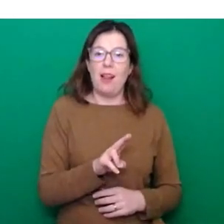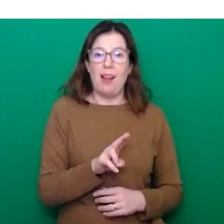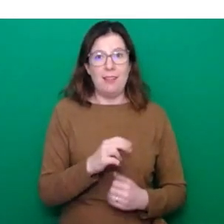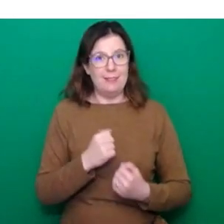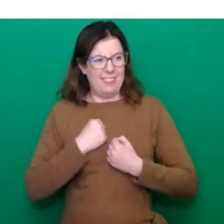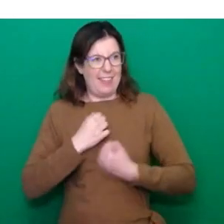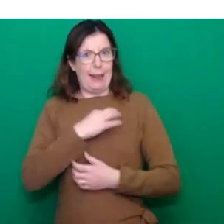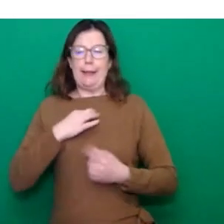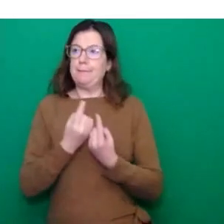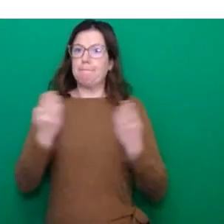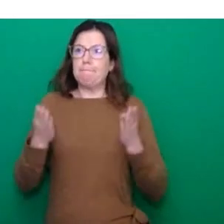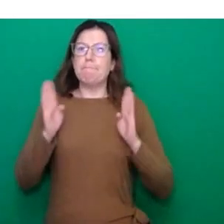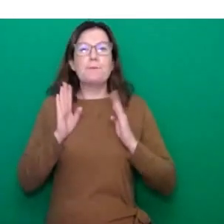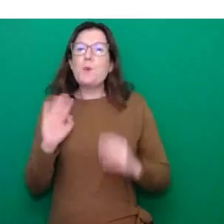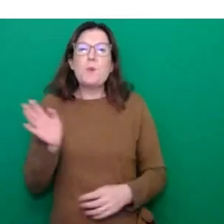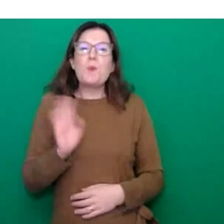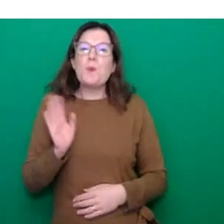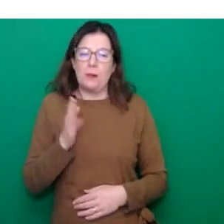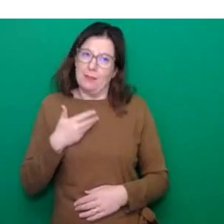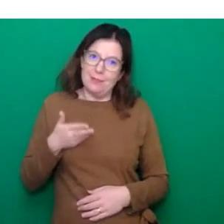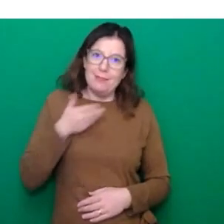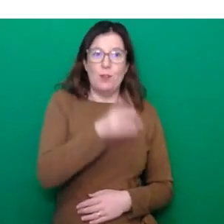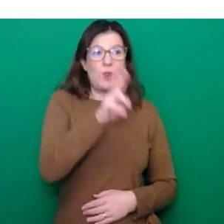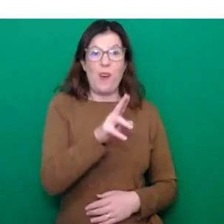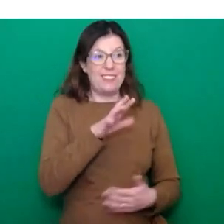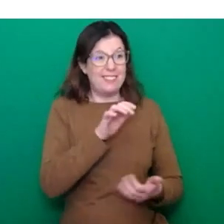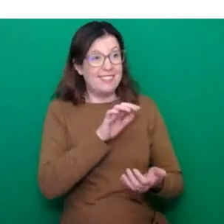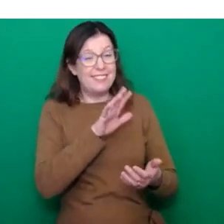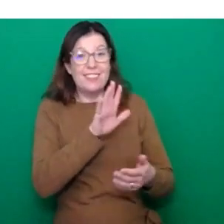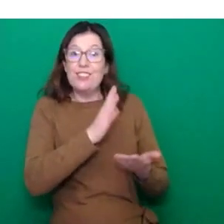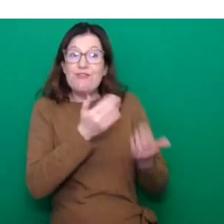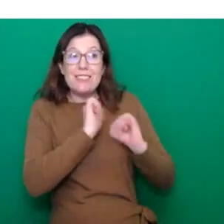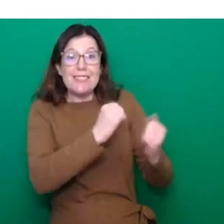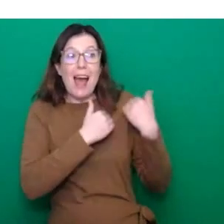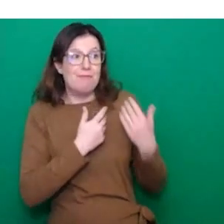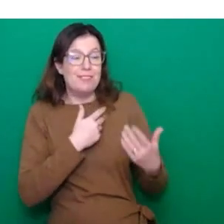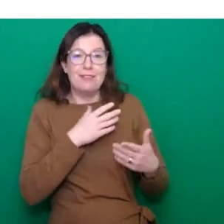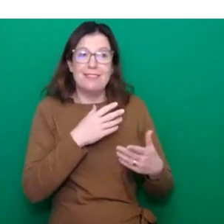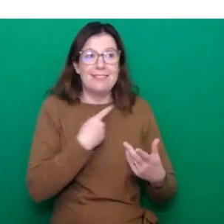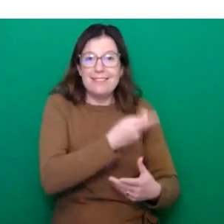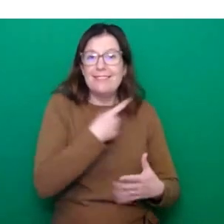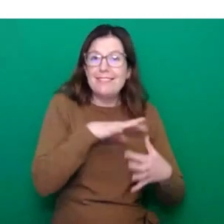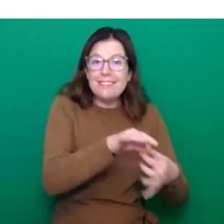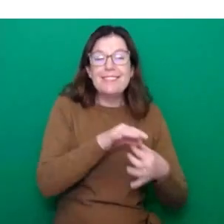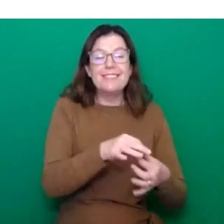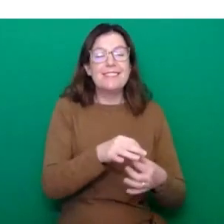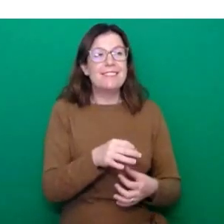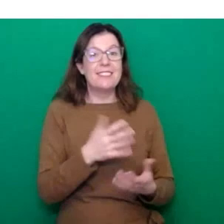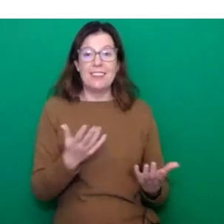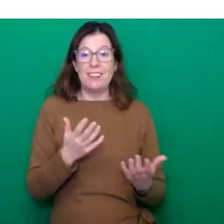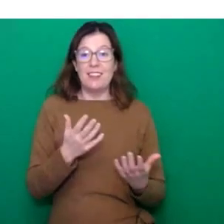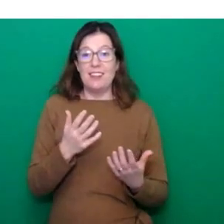in the schools. So you do make friends with the receptionists. You get really quite well communication